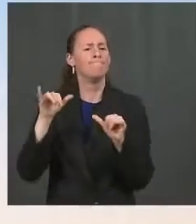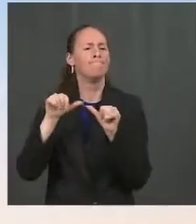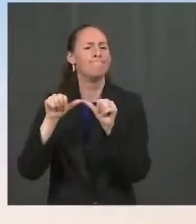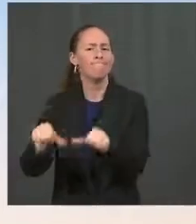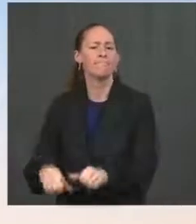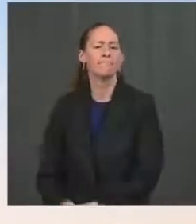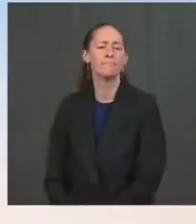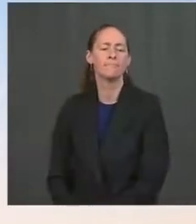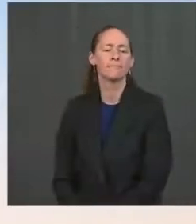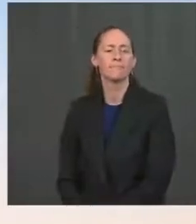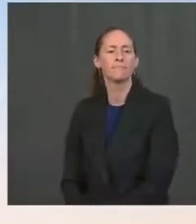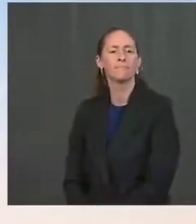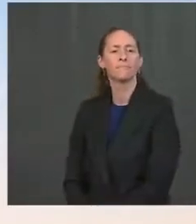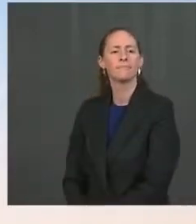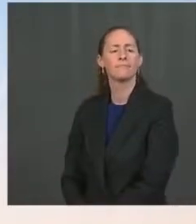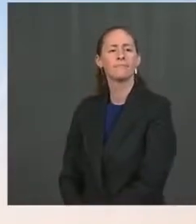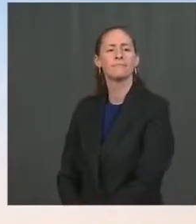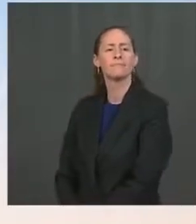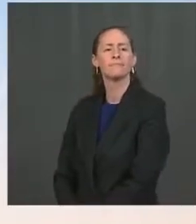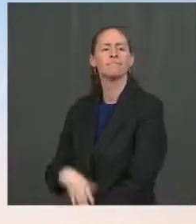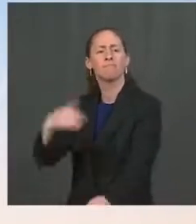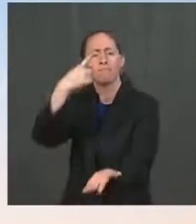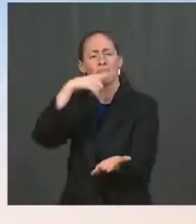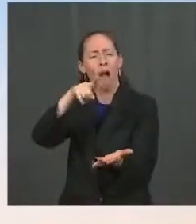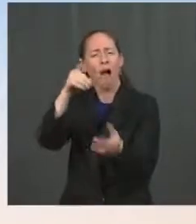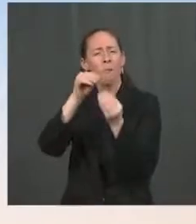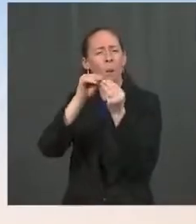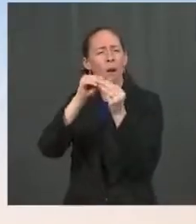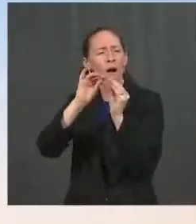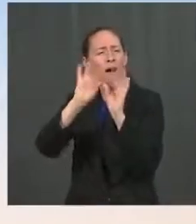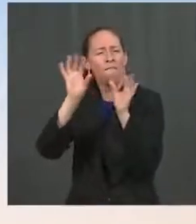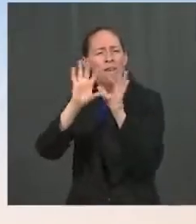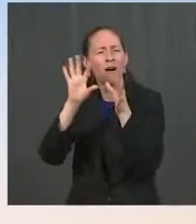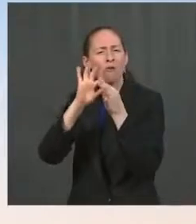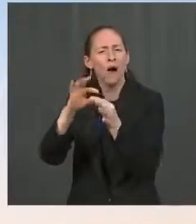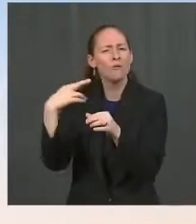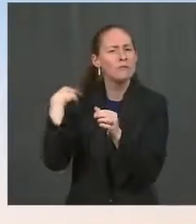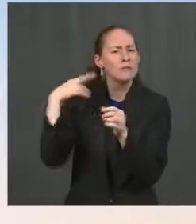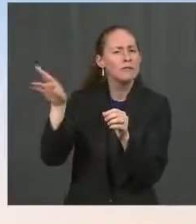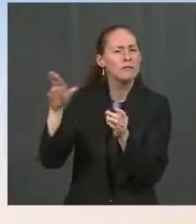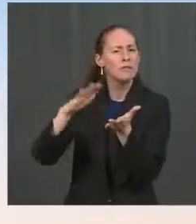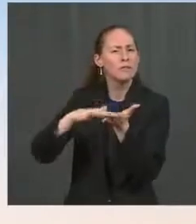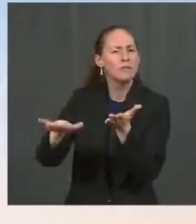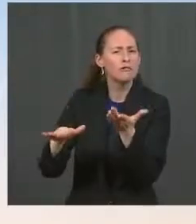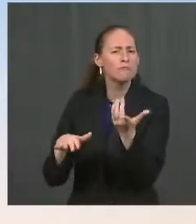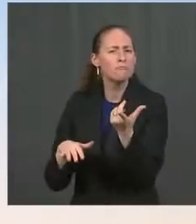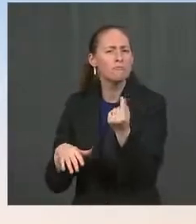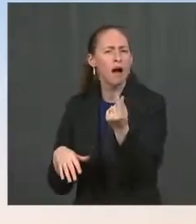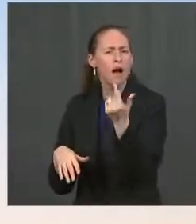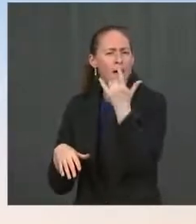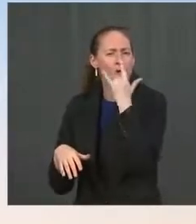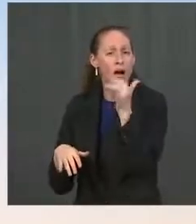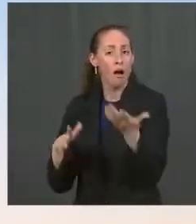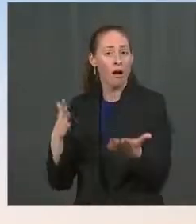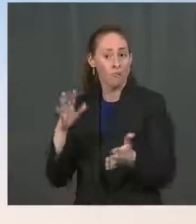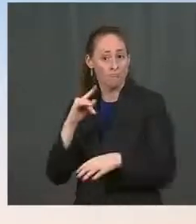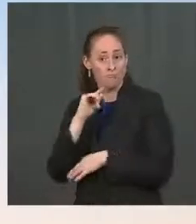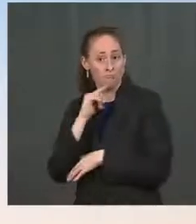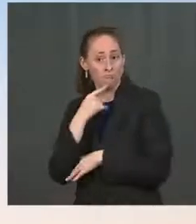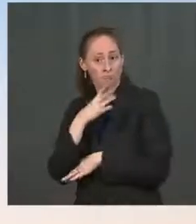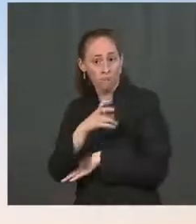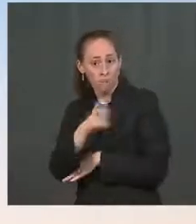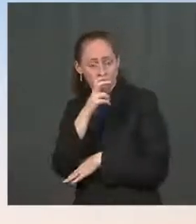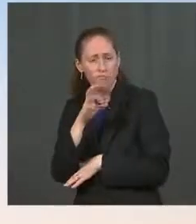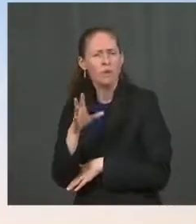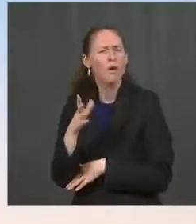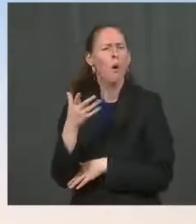Yep. objections? Will there be any kind of scrutiny applied? To what extent will a religious objection be questioned, if at all, by